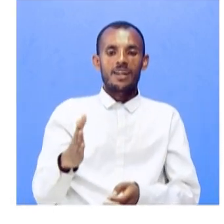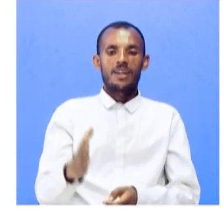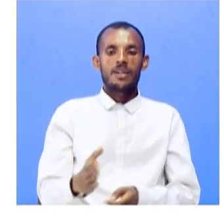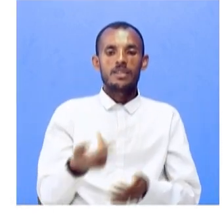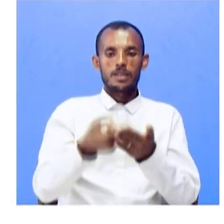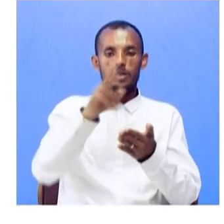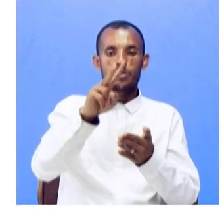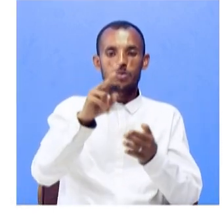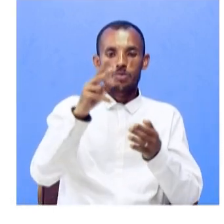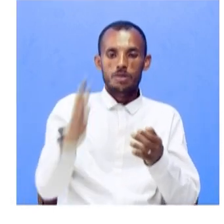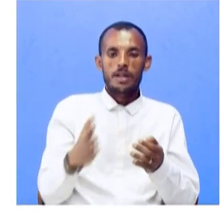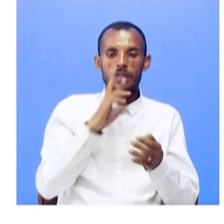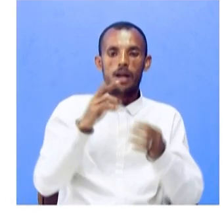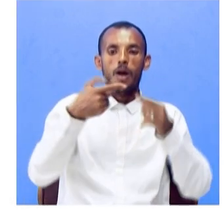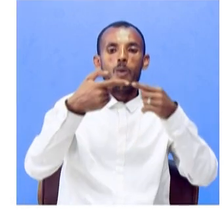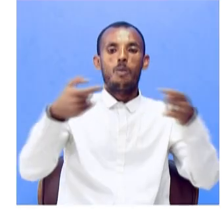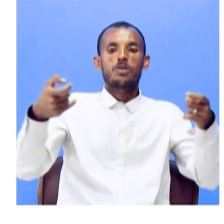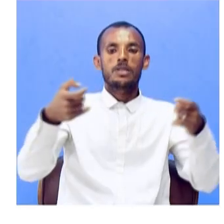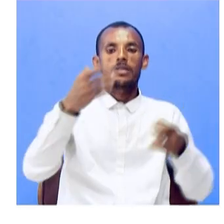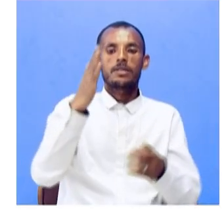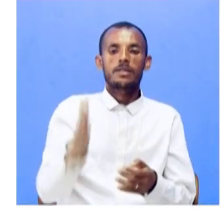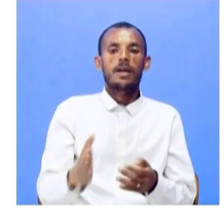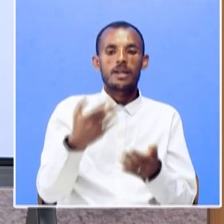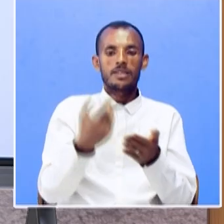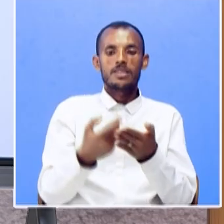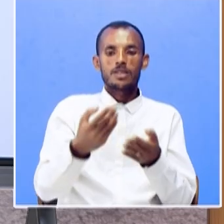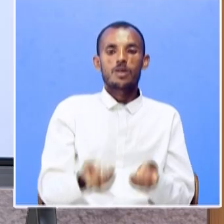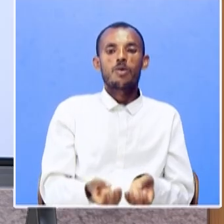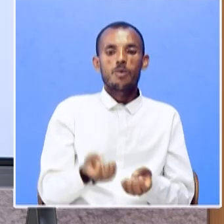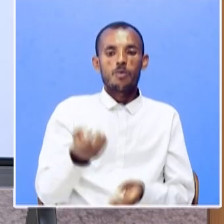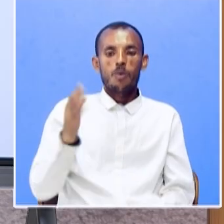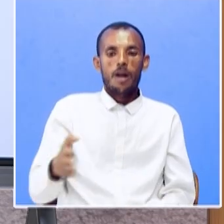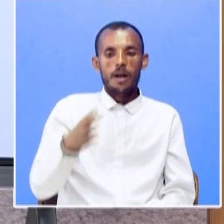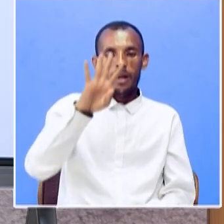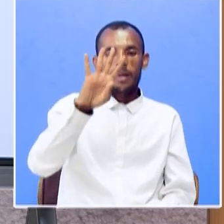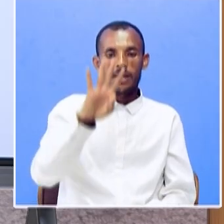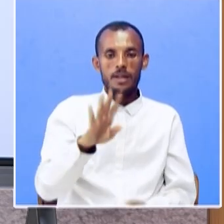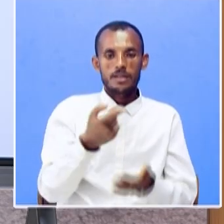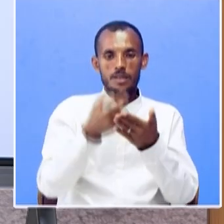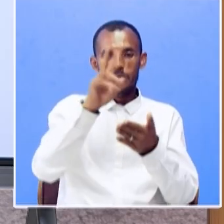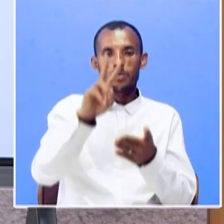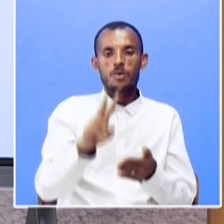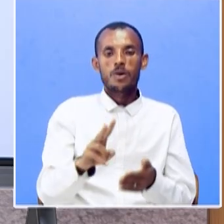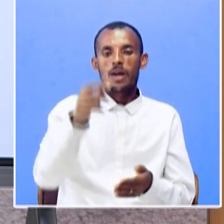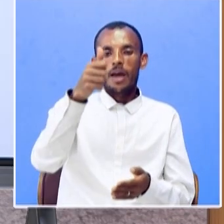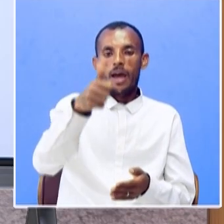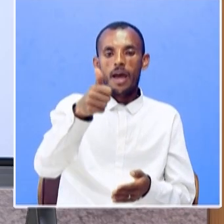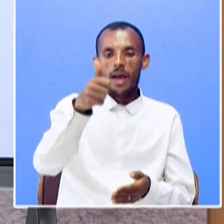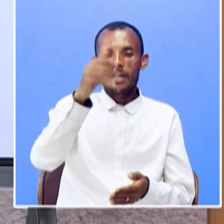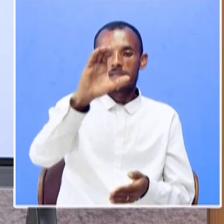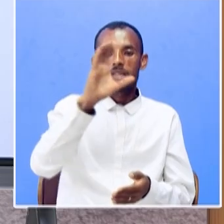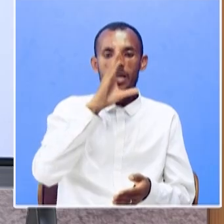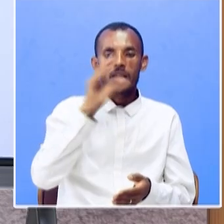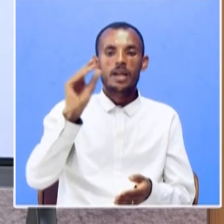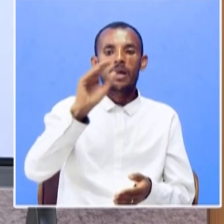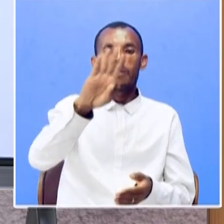These two sides are opposite sides of this quadrilateral. Again, not only these two, AC and